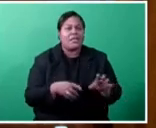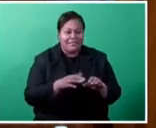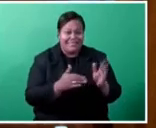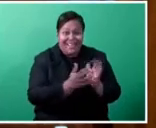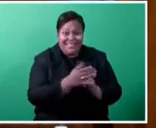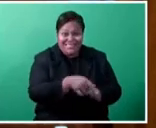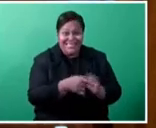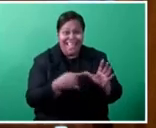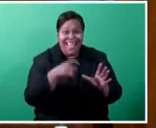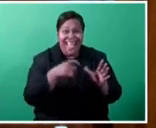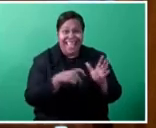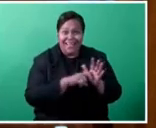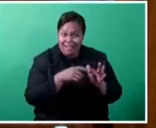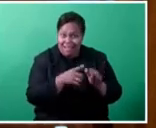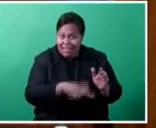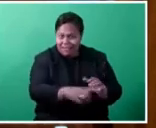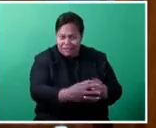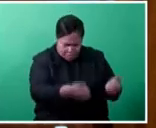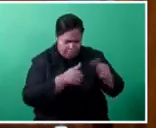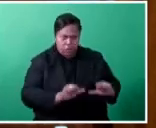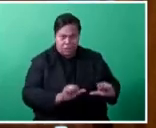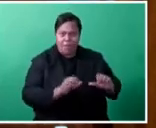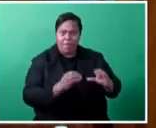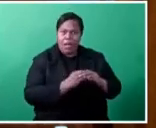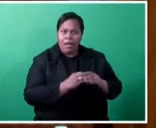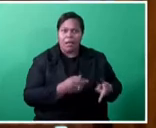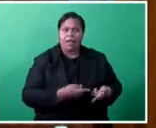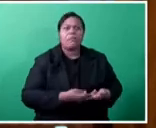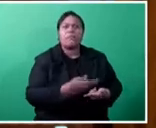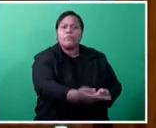The Ministry on 23rd of December 2019 presented a check of